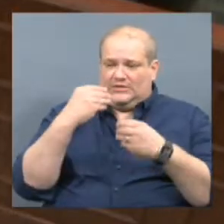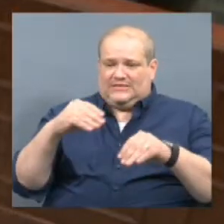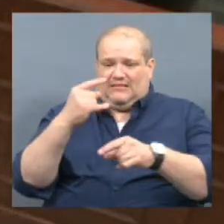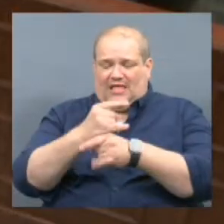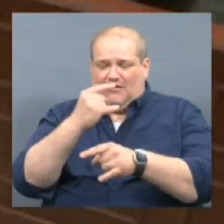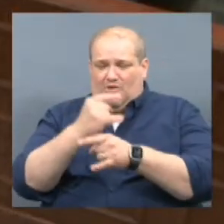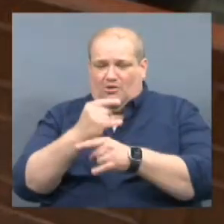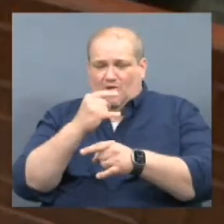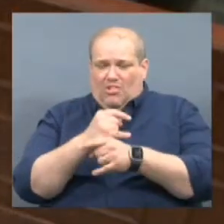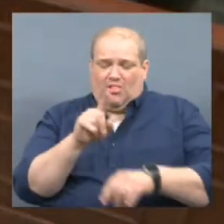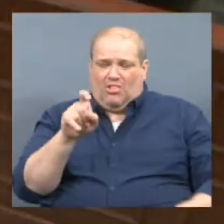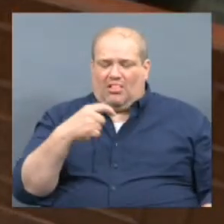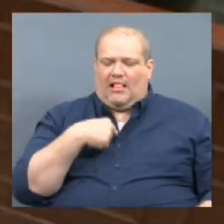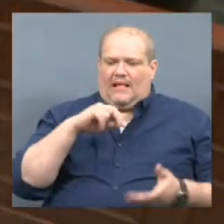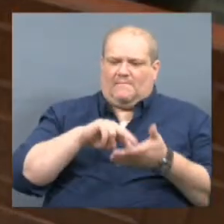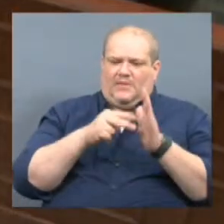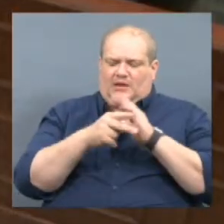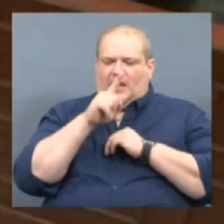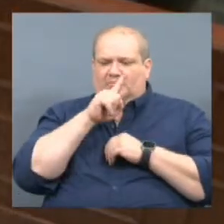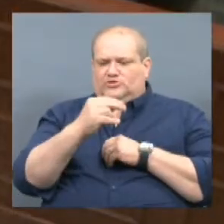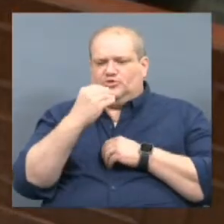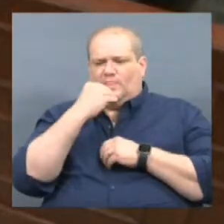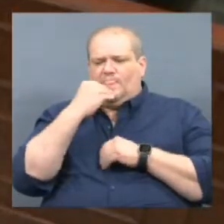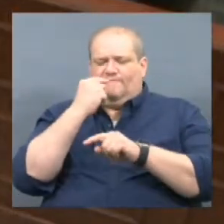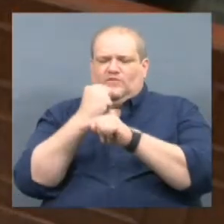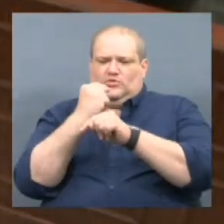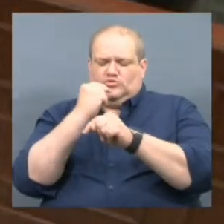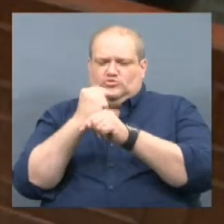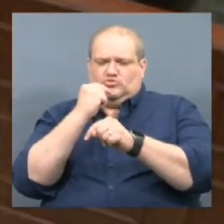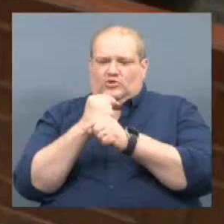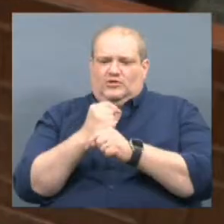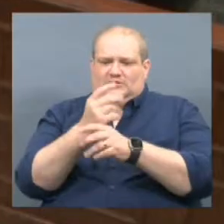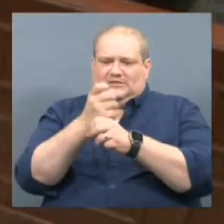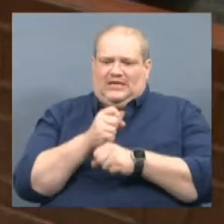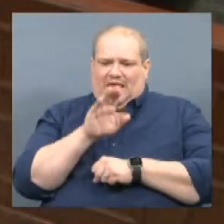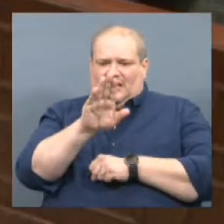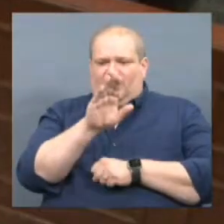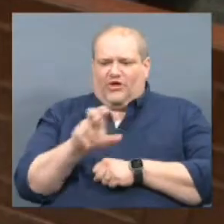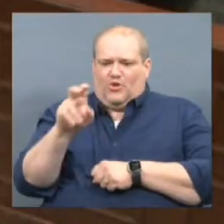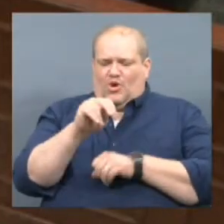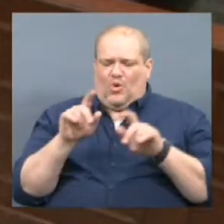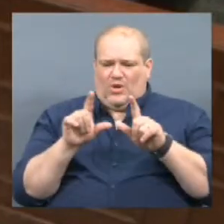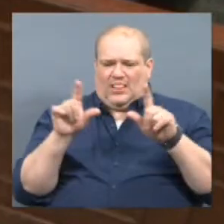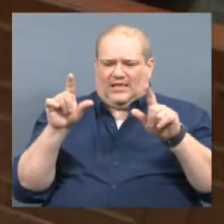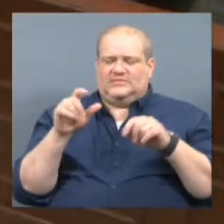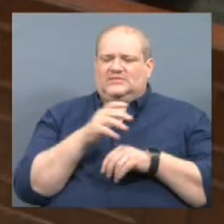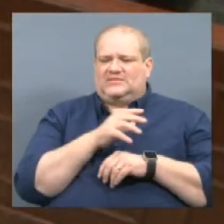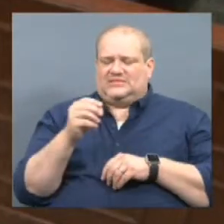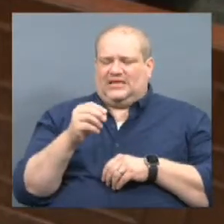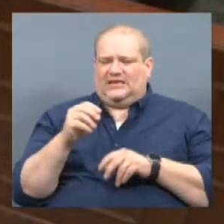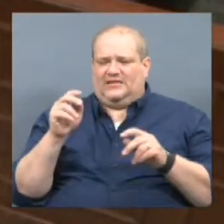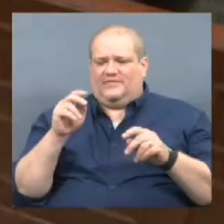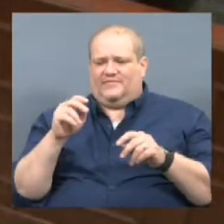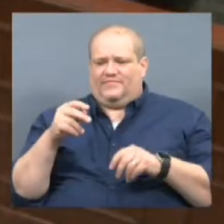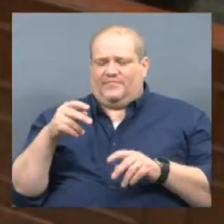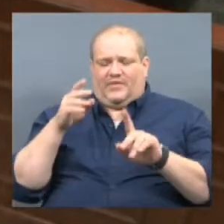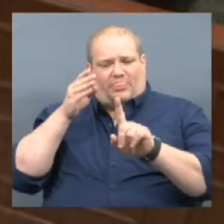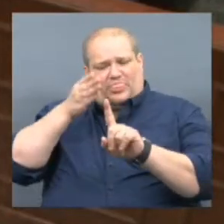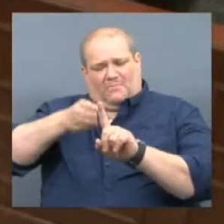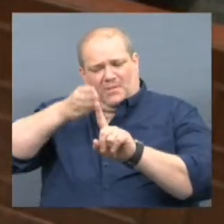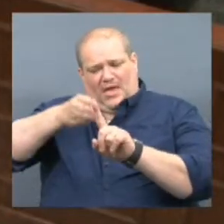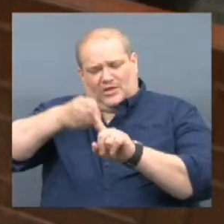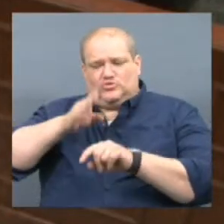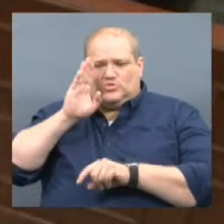don't. I mean, I'm sure these food trucks get their own license, and and the patrons, are they going to